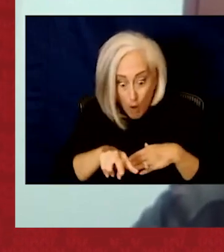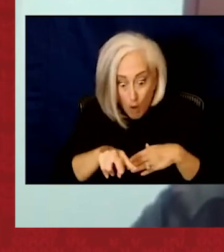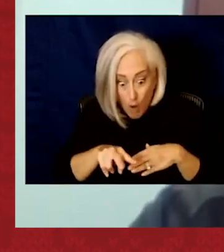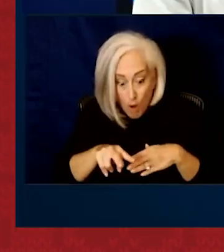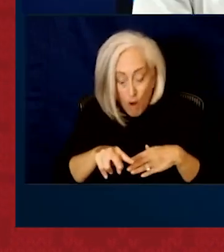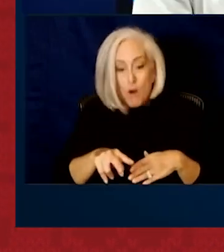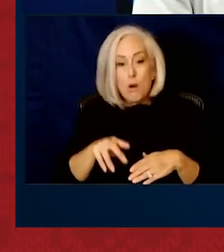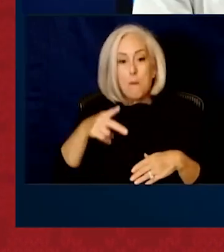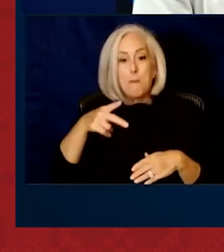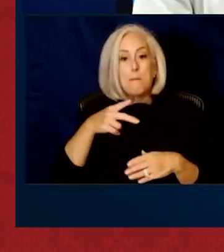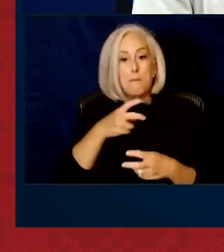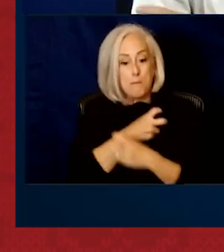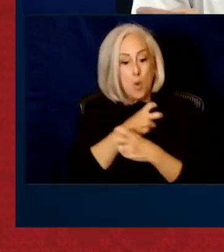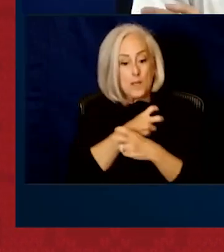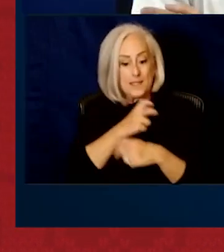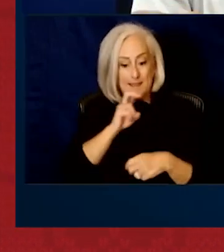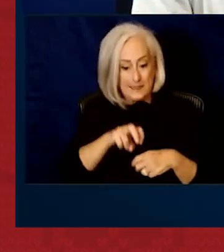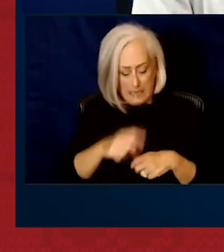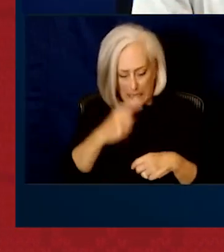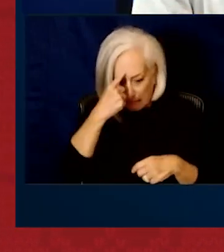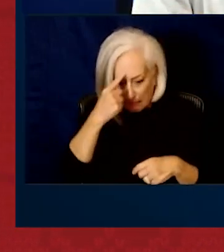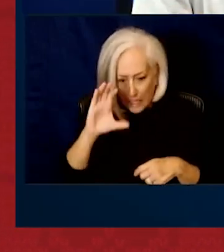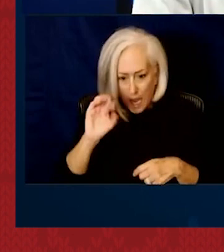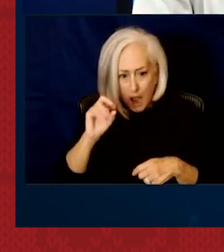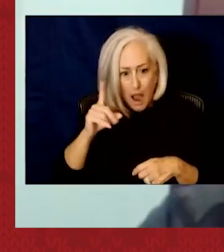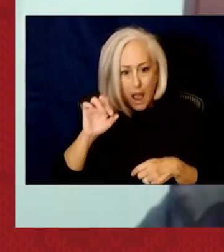copperhead. Well, it's a good thing you knew. So what'd you do?